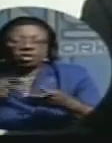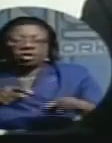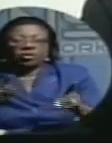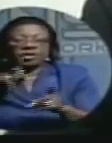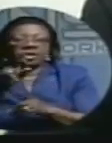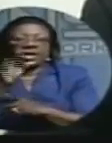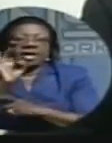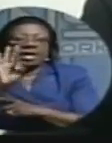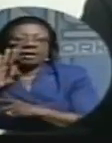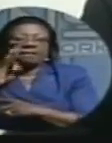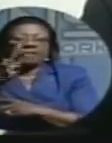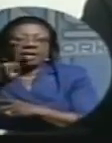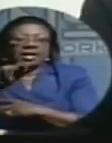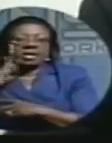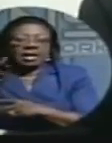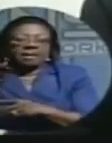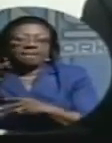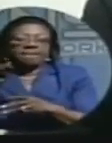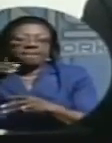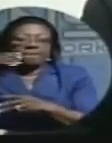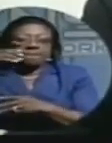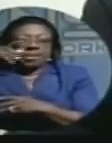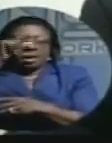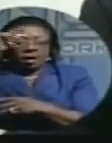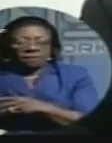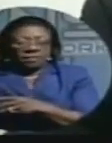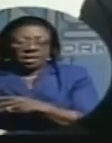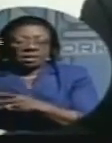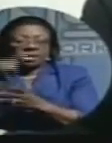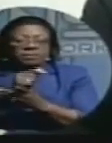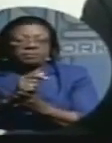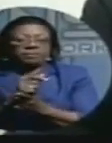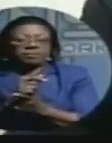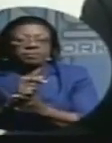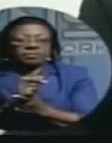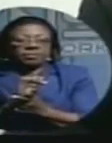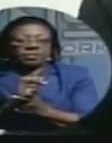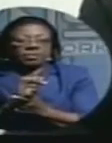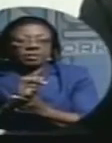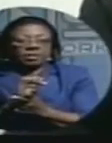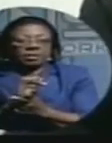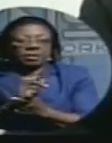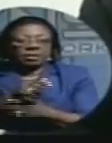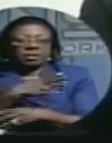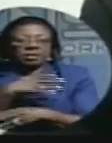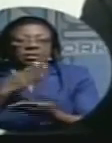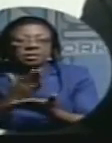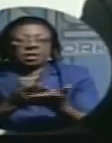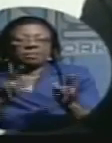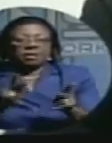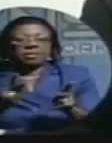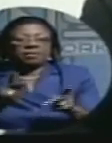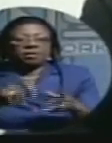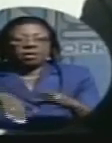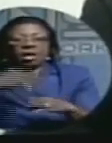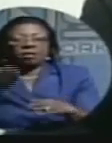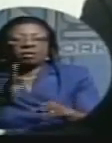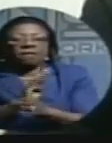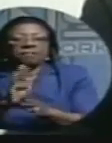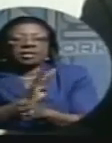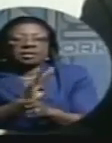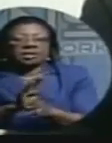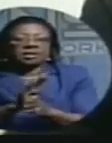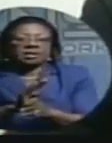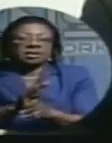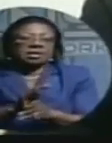the end of the year, and individuals might not have gotten the news. And some people have gone out of business. They might not